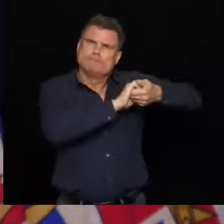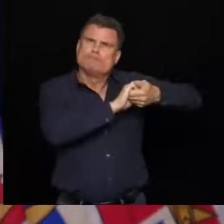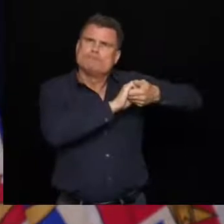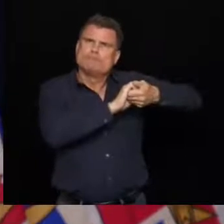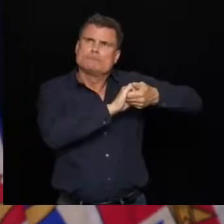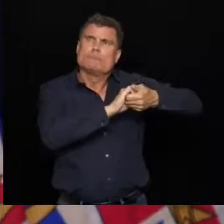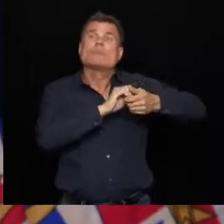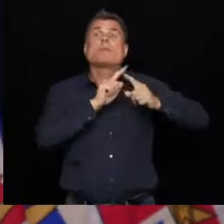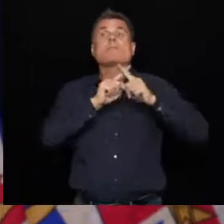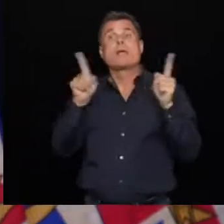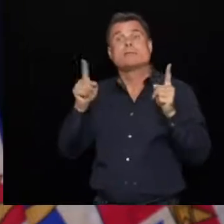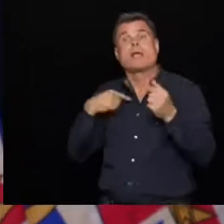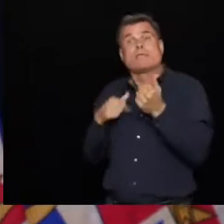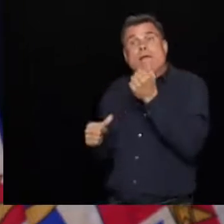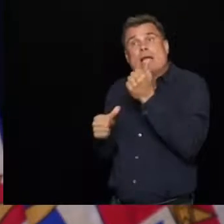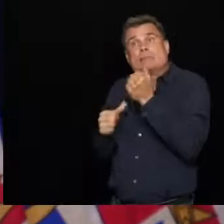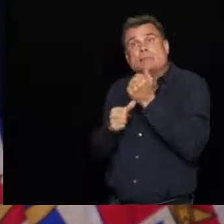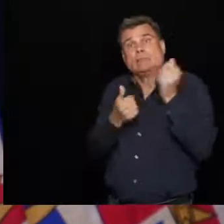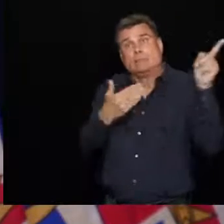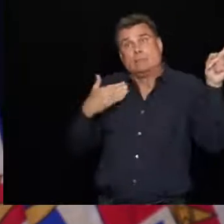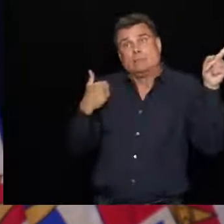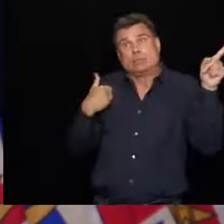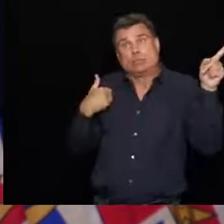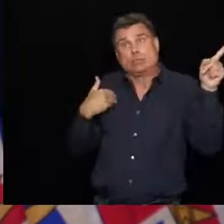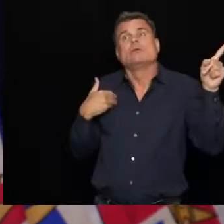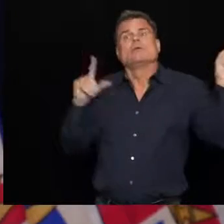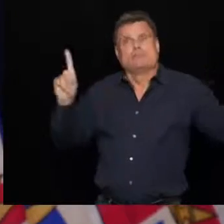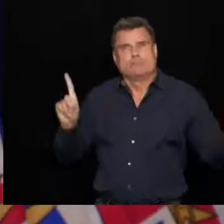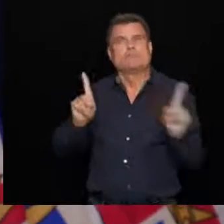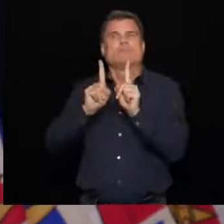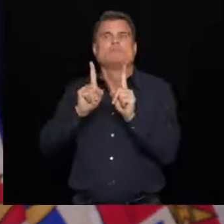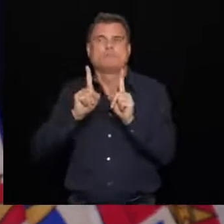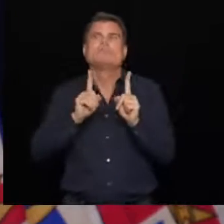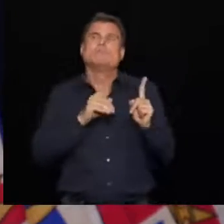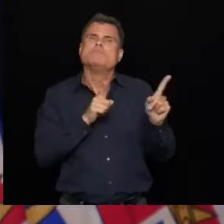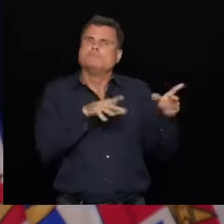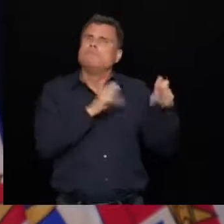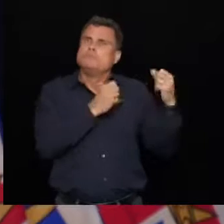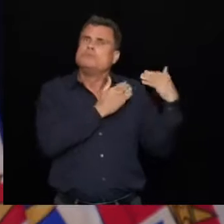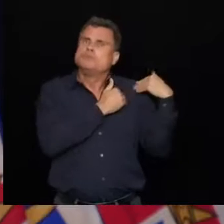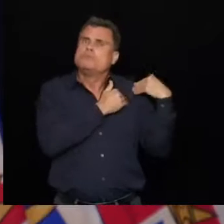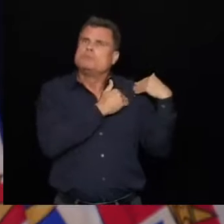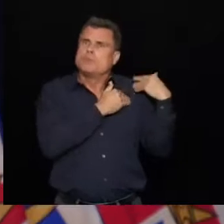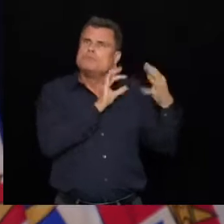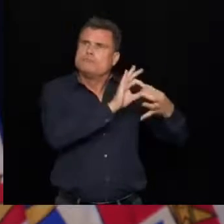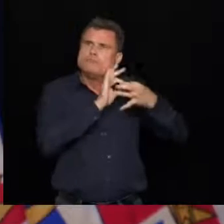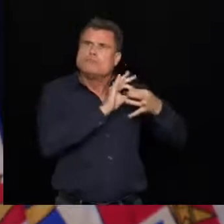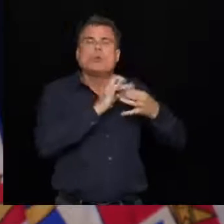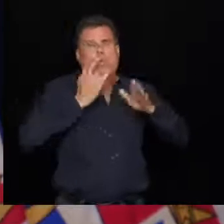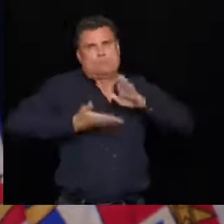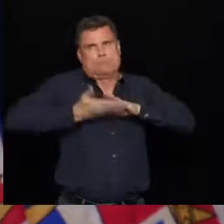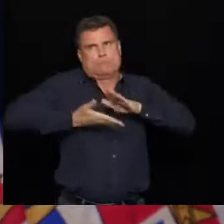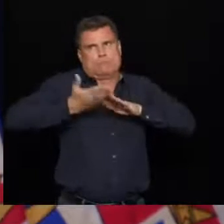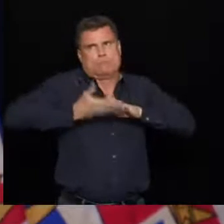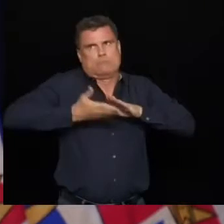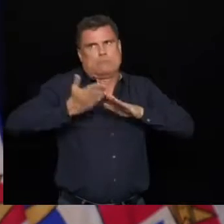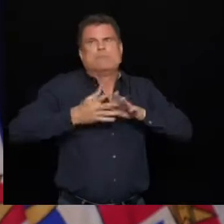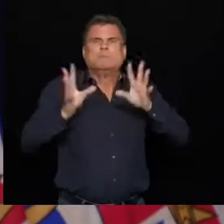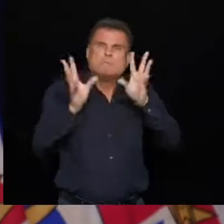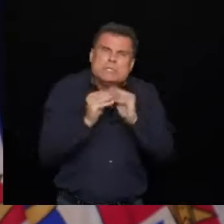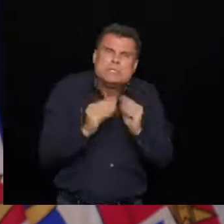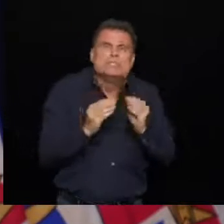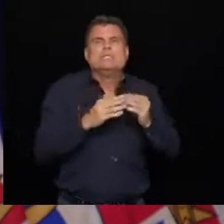that responsibility, and so I will, of course, be continuing to meet daily with the Deputy Minister, and most